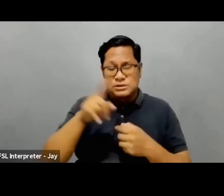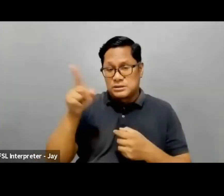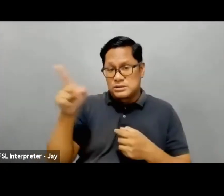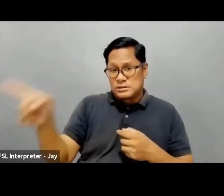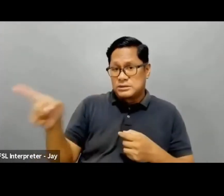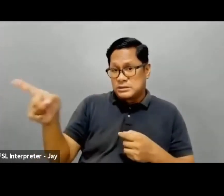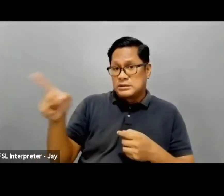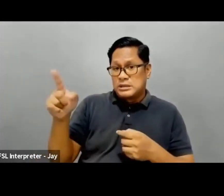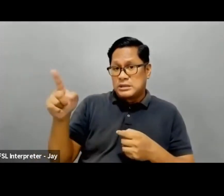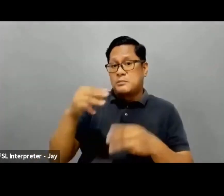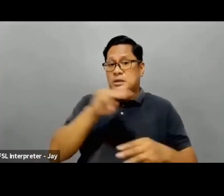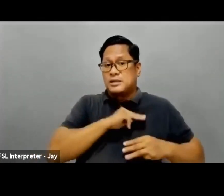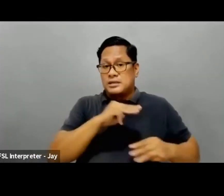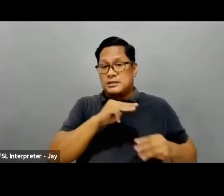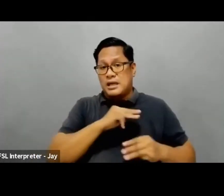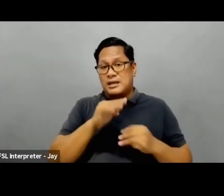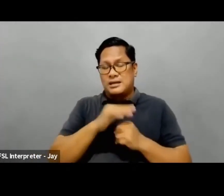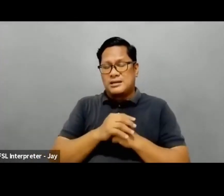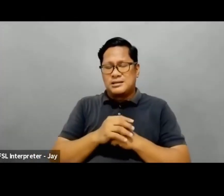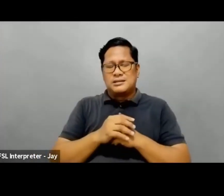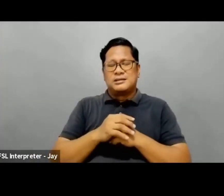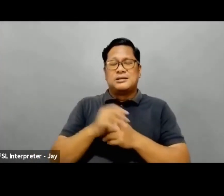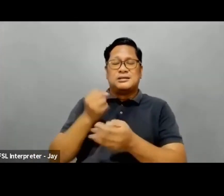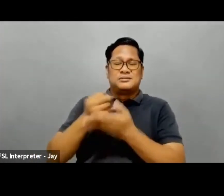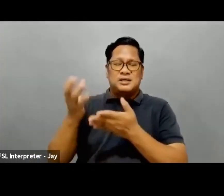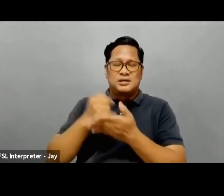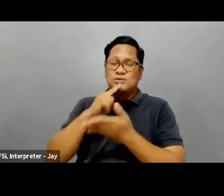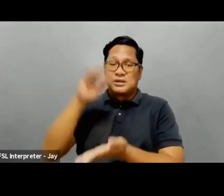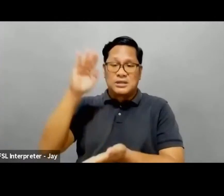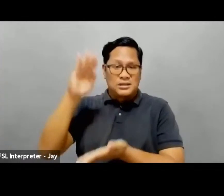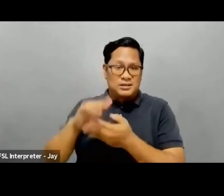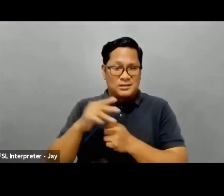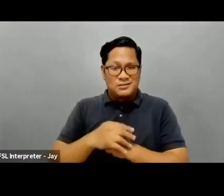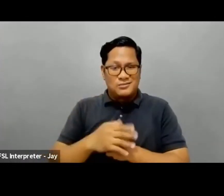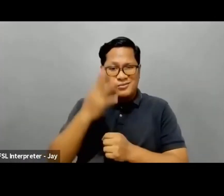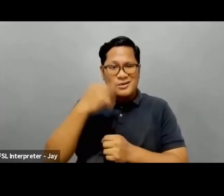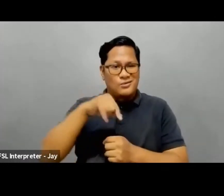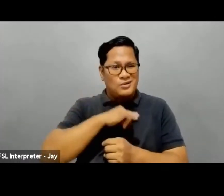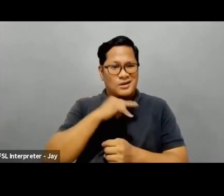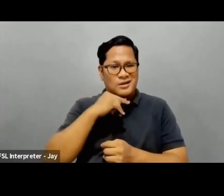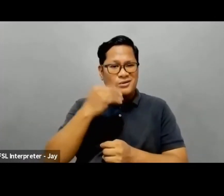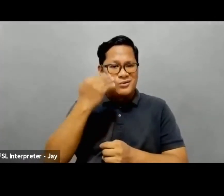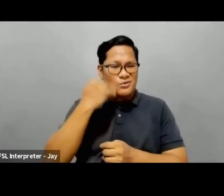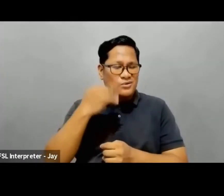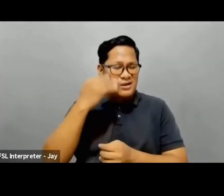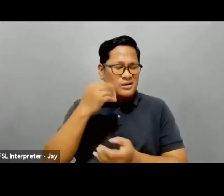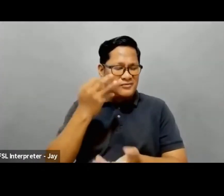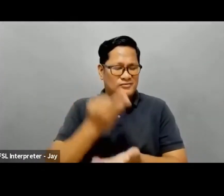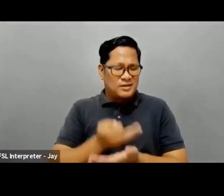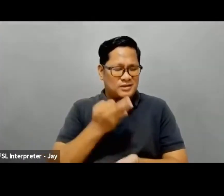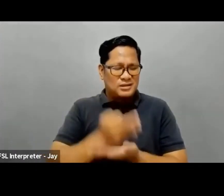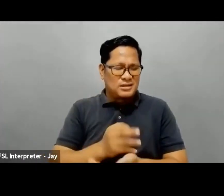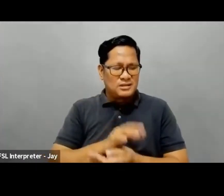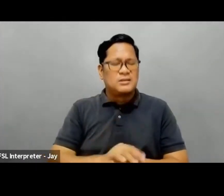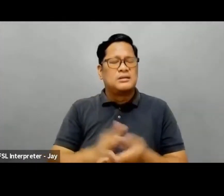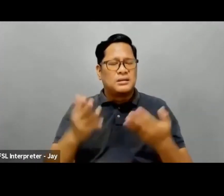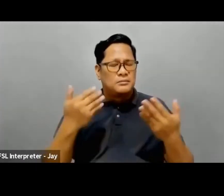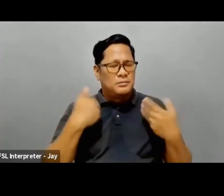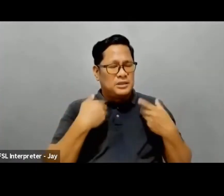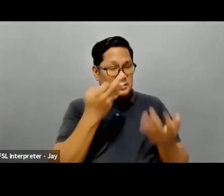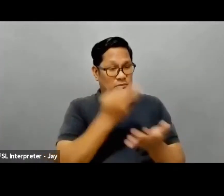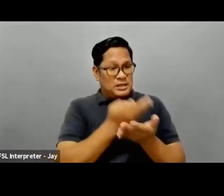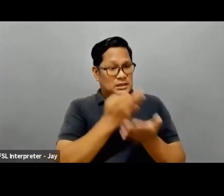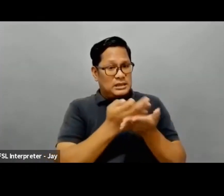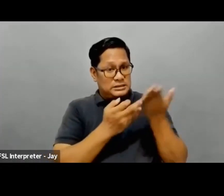spending? Parang rhetorical questions na yan, ano? Why are we underfunded? I don't think the money is there, but we know where it's